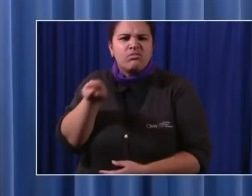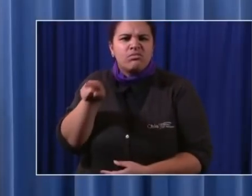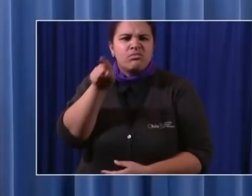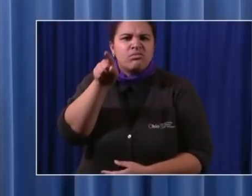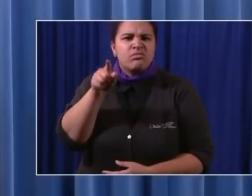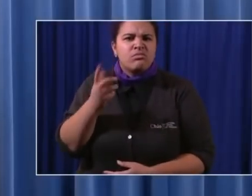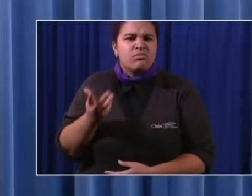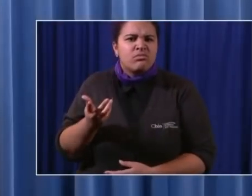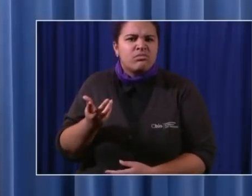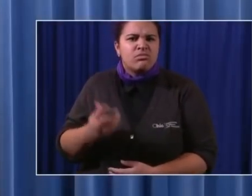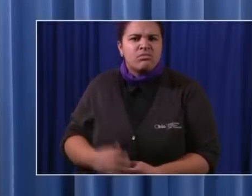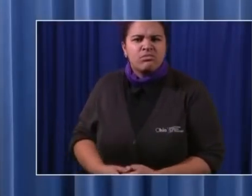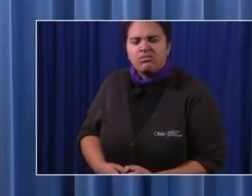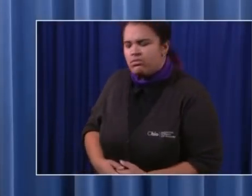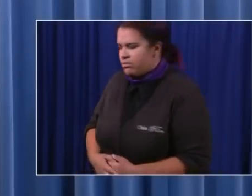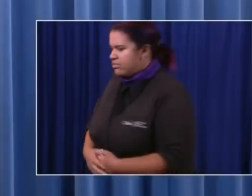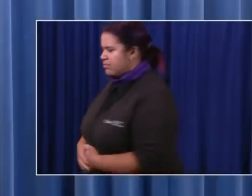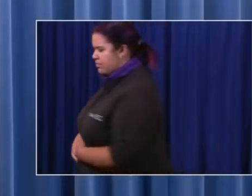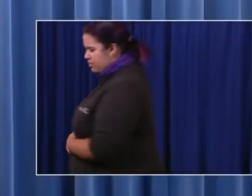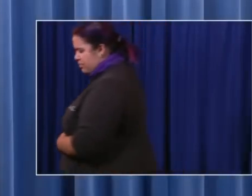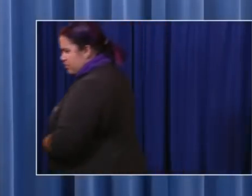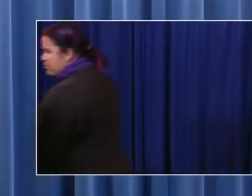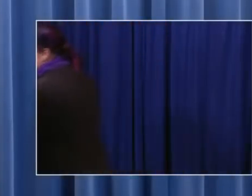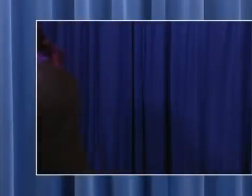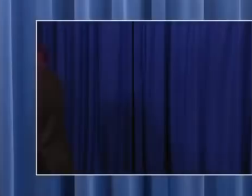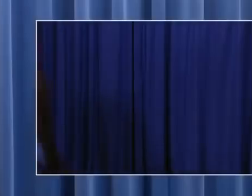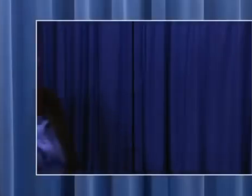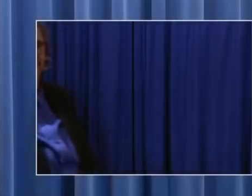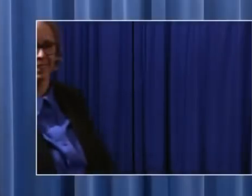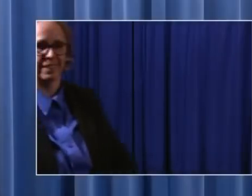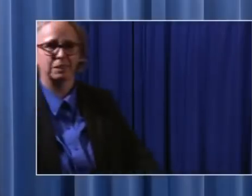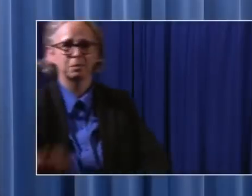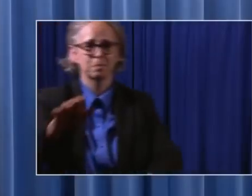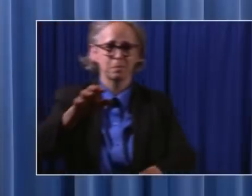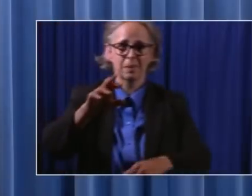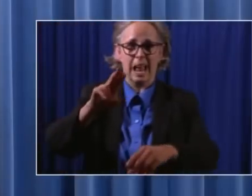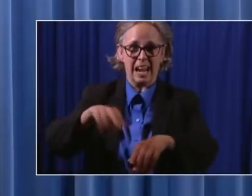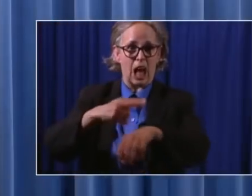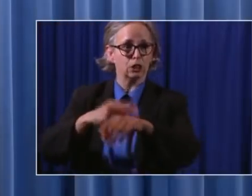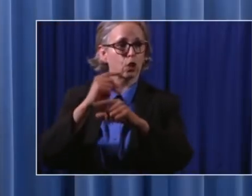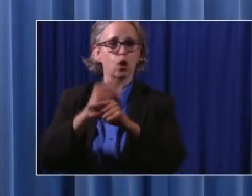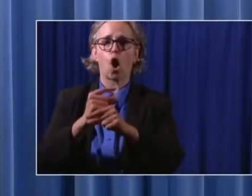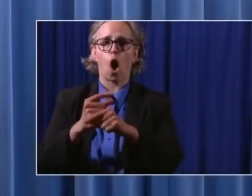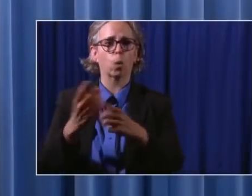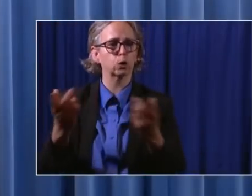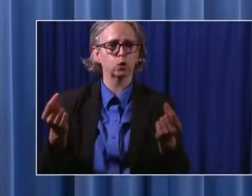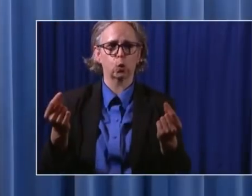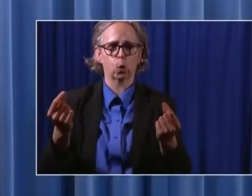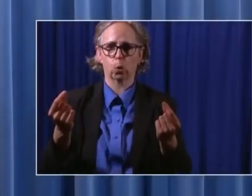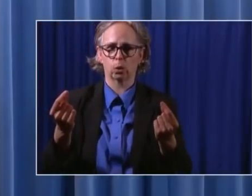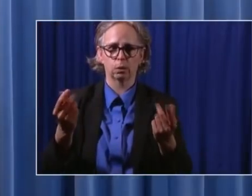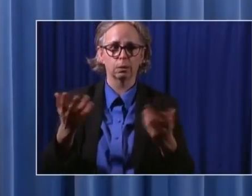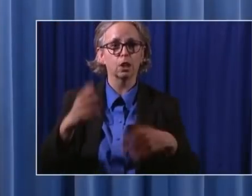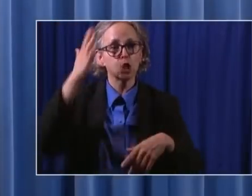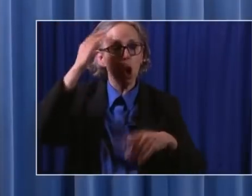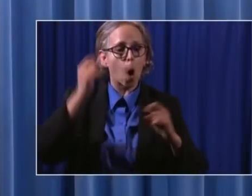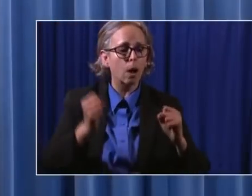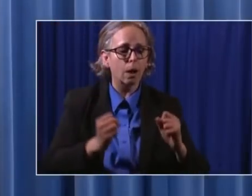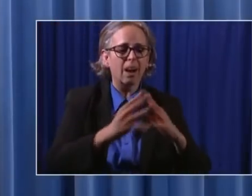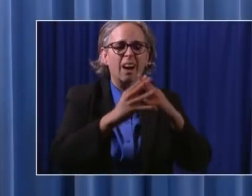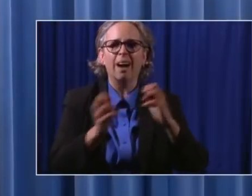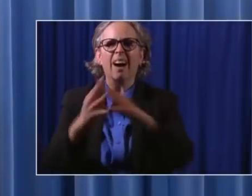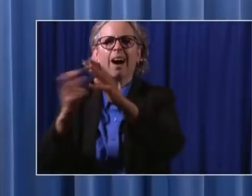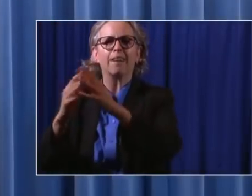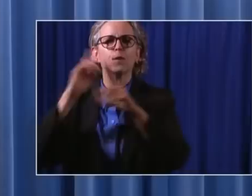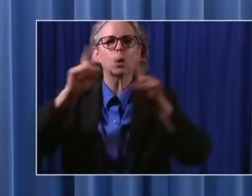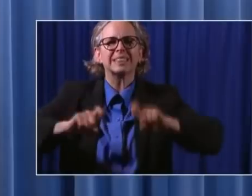National Guard is today, I believe, doing some community testing, the pop-up tests. They also are